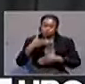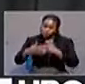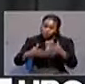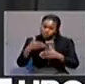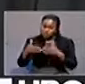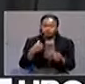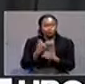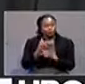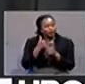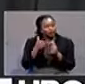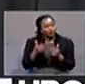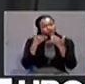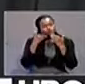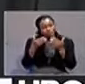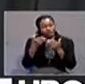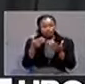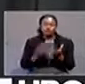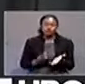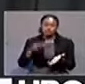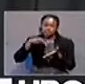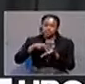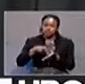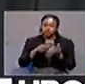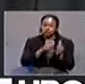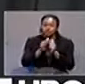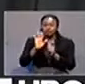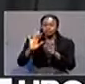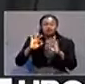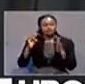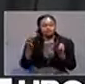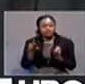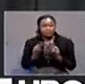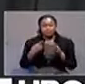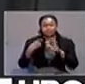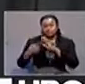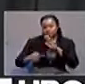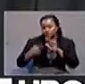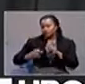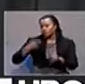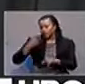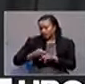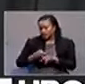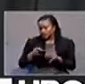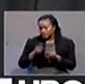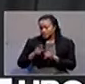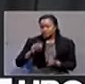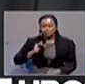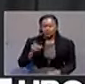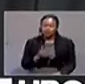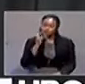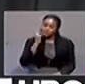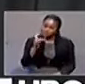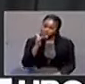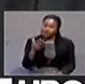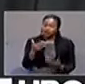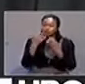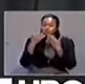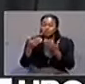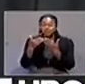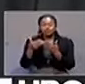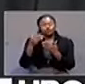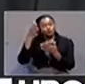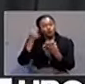to thank you for standing with his family in these difficult days. And Madam Speaker, we thank you for allowing